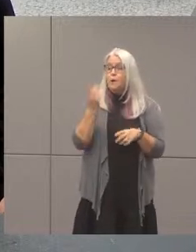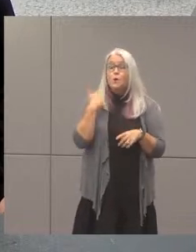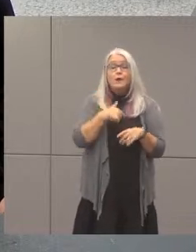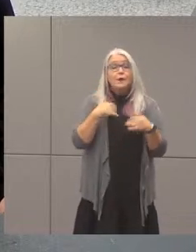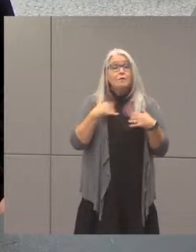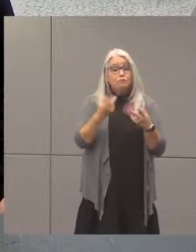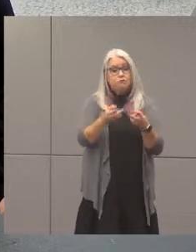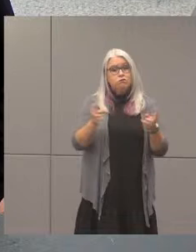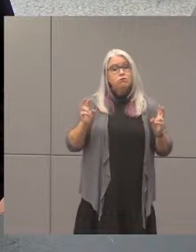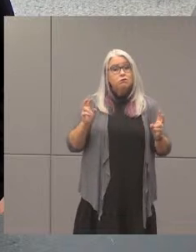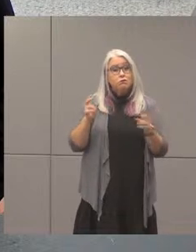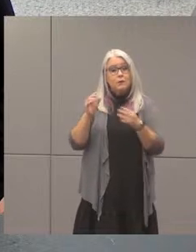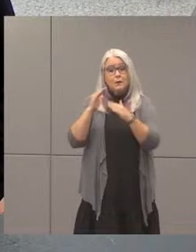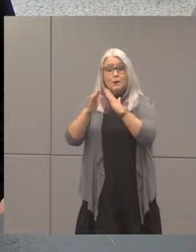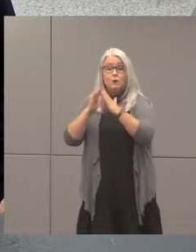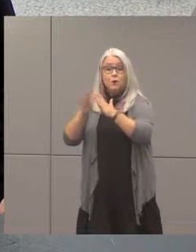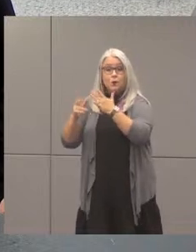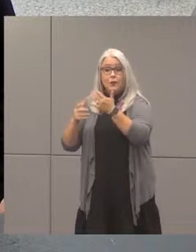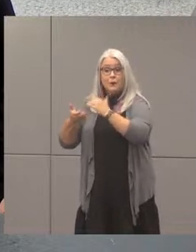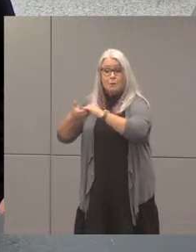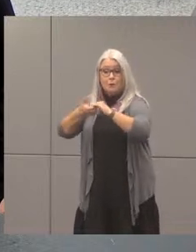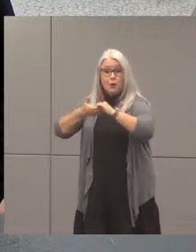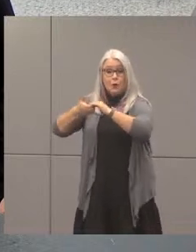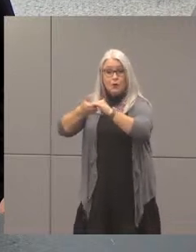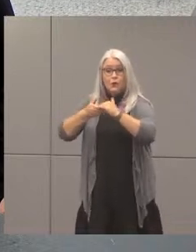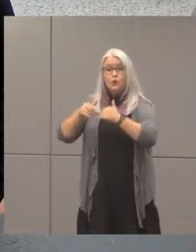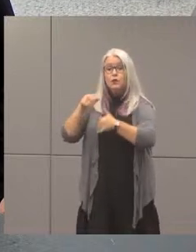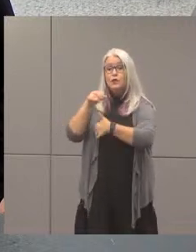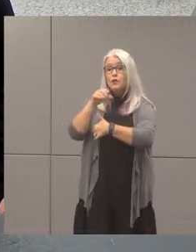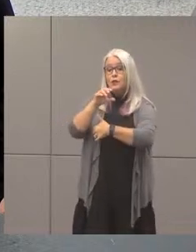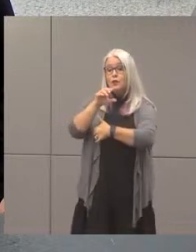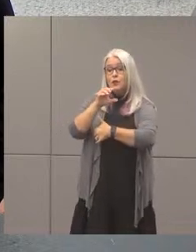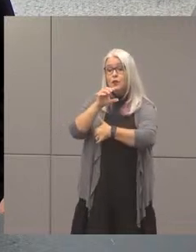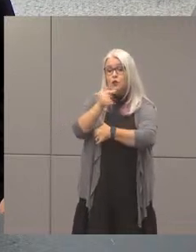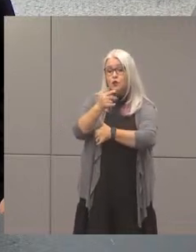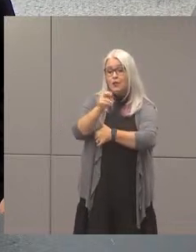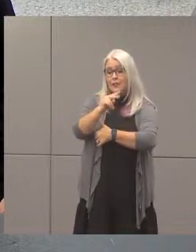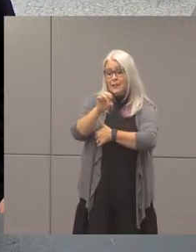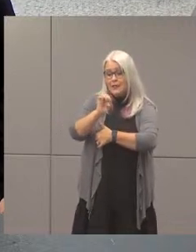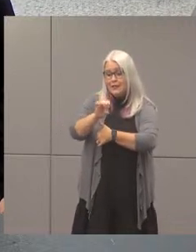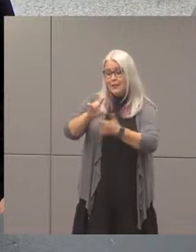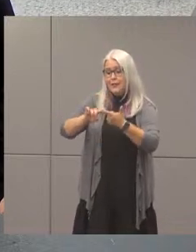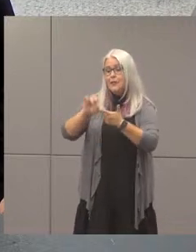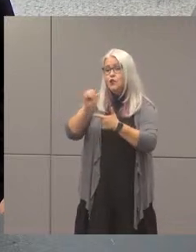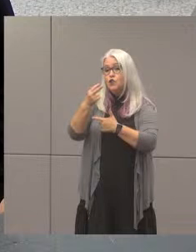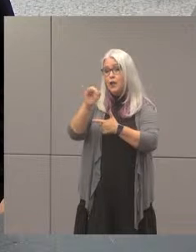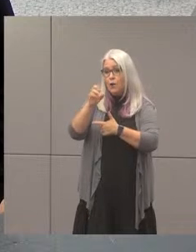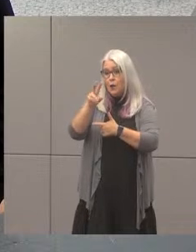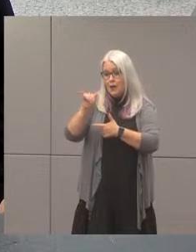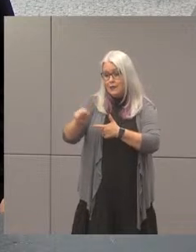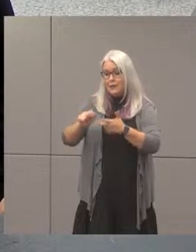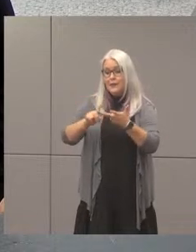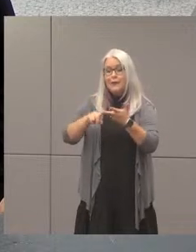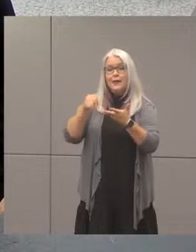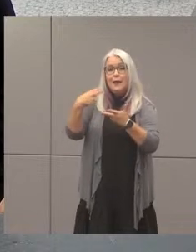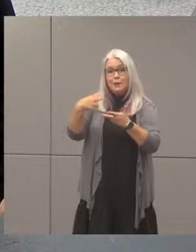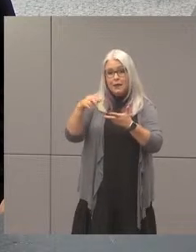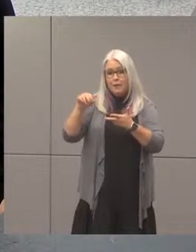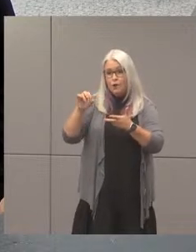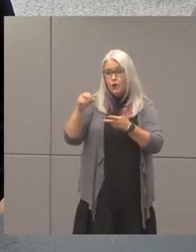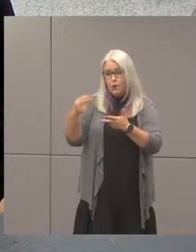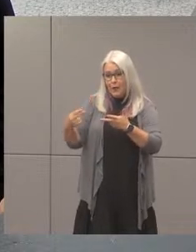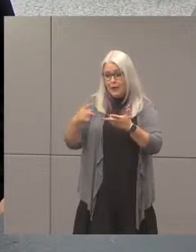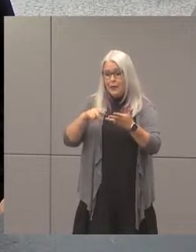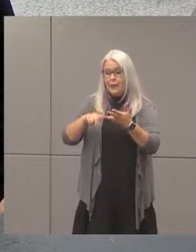partners, including Genesee, Shiawassee, and the Thumb Michigan Works, Habitat for Humanity, the Land